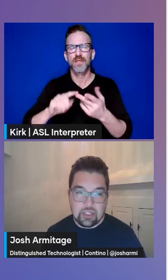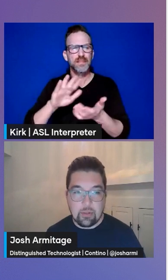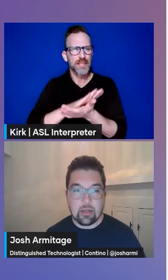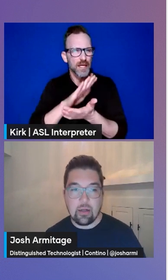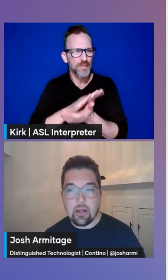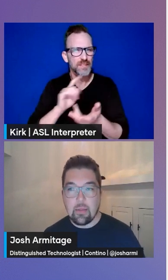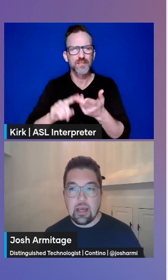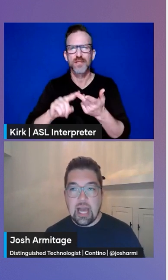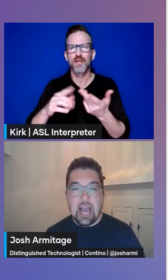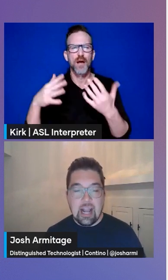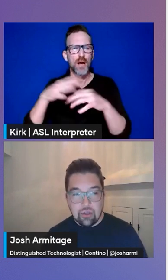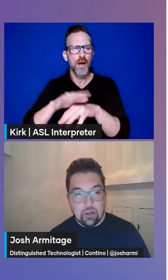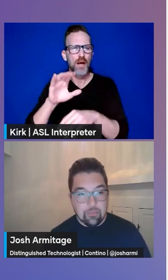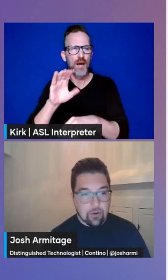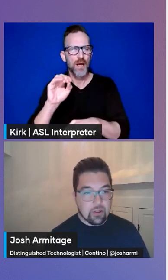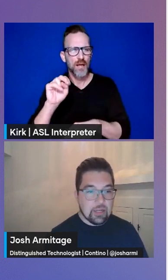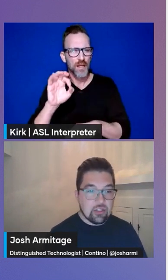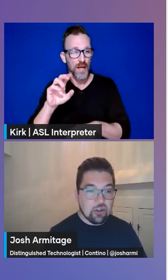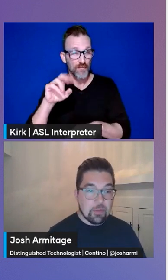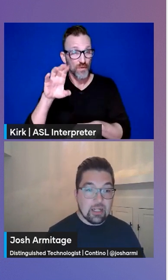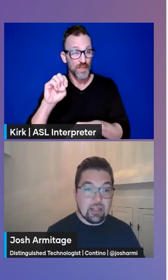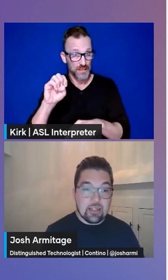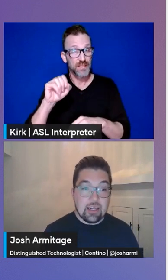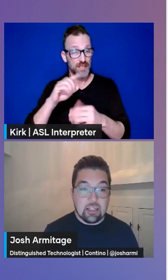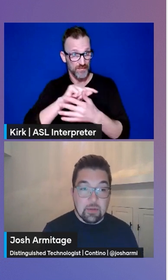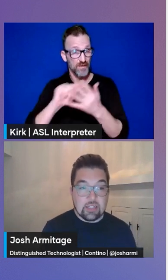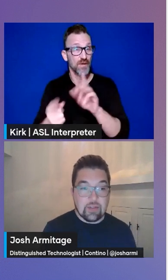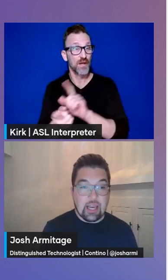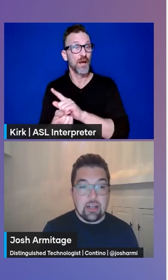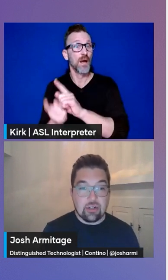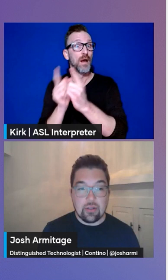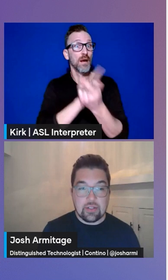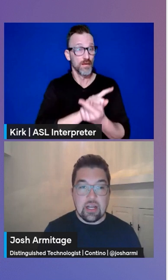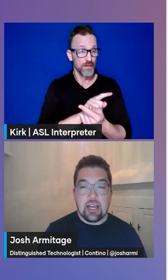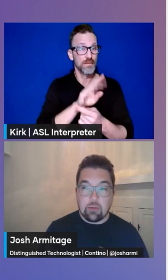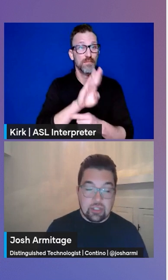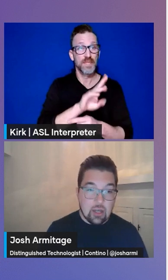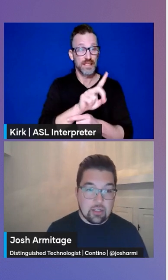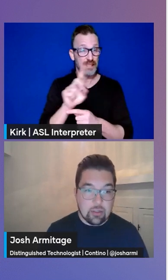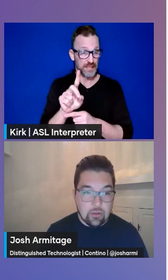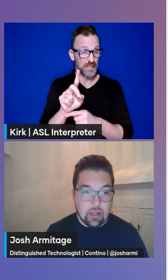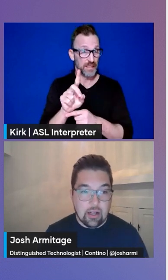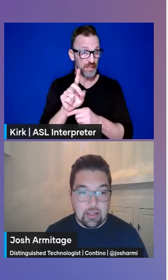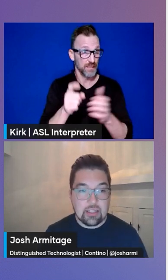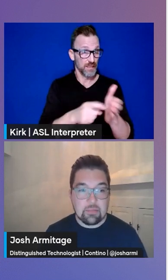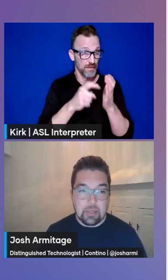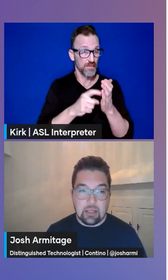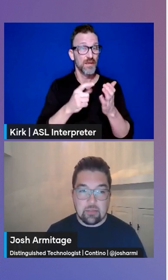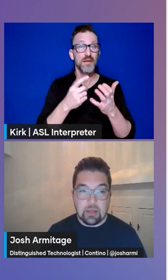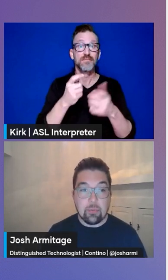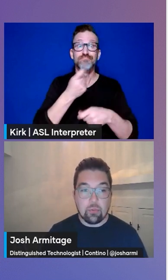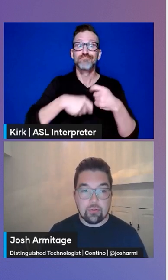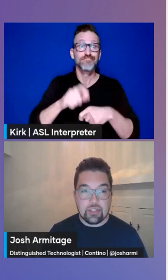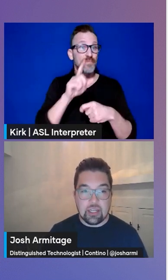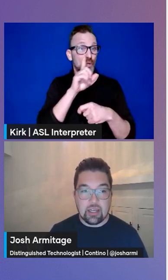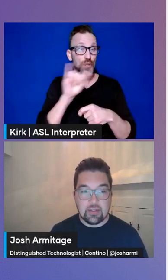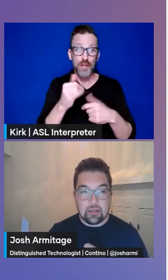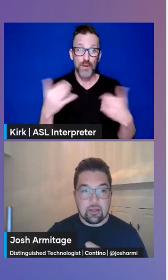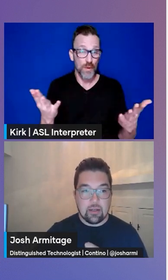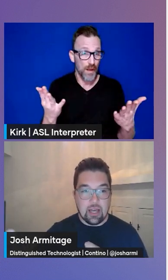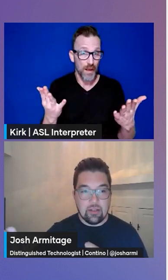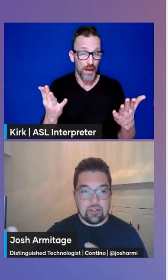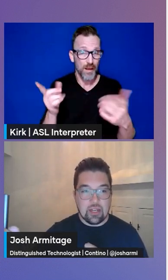or similar, and you convert them into BDD specifications, it will start to look like this because people will see